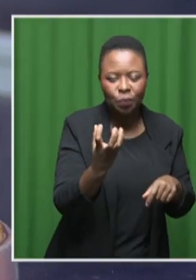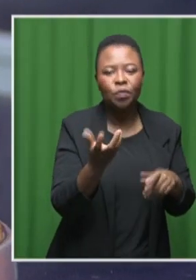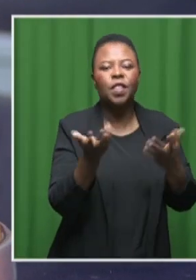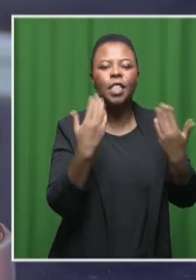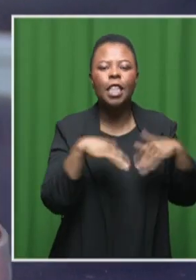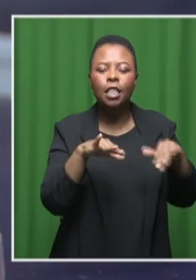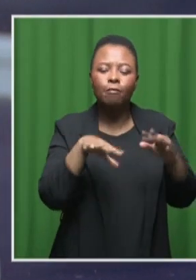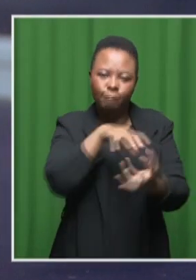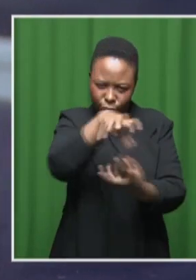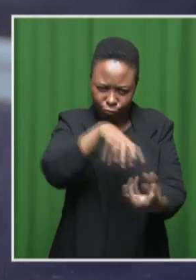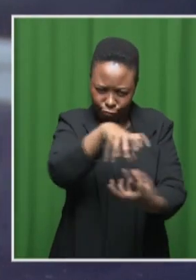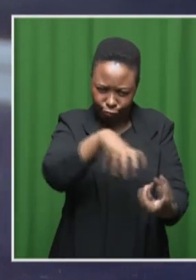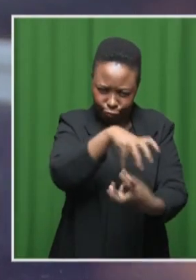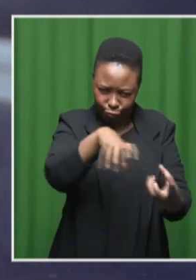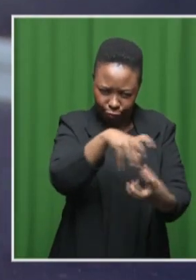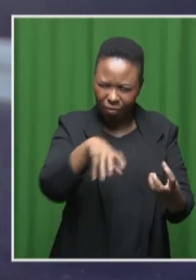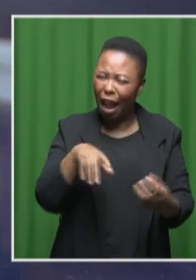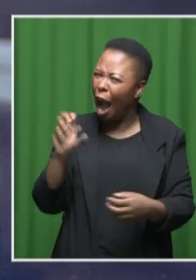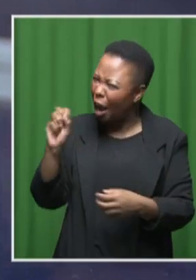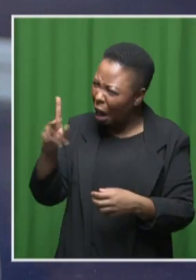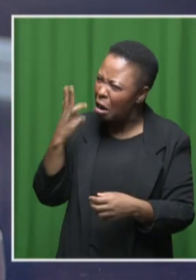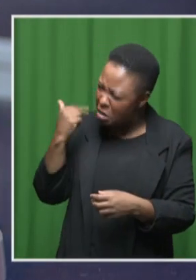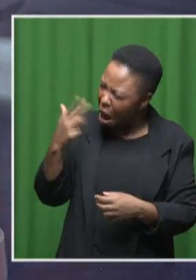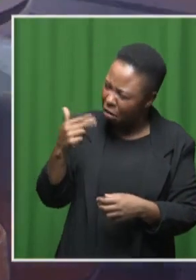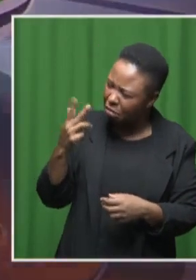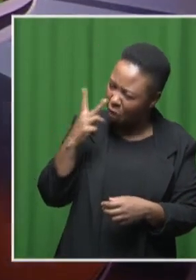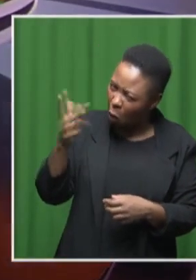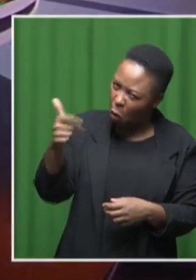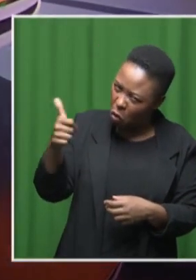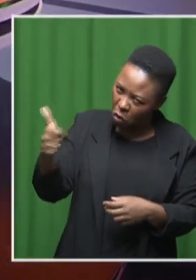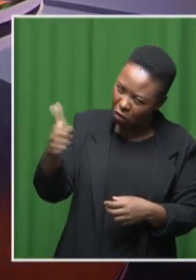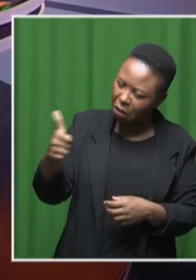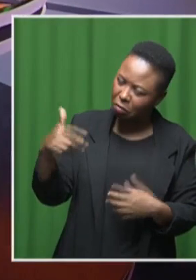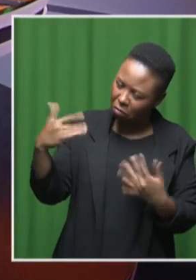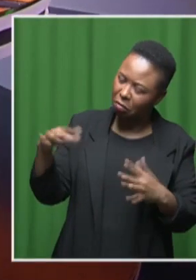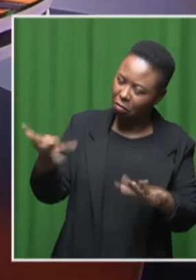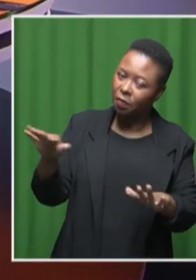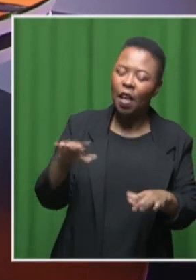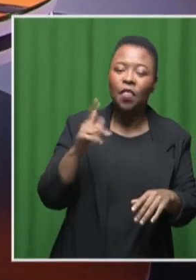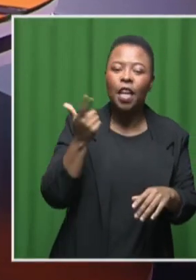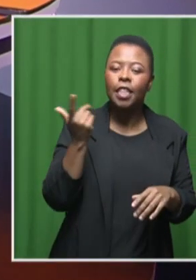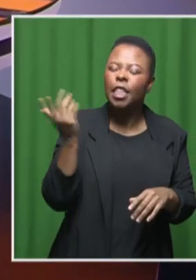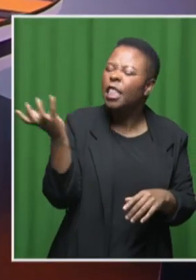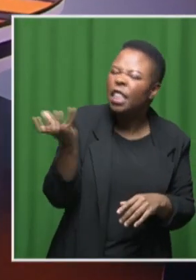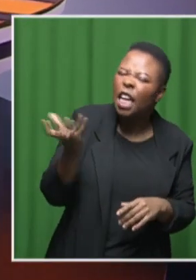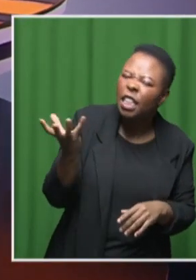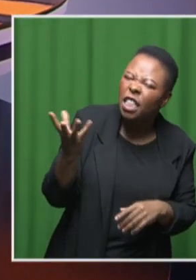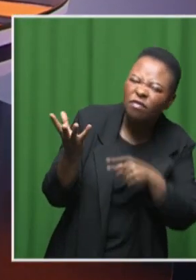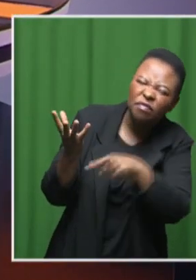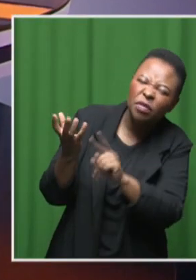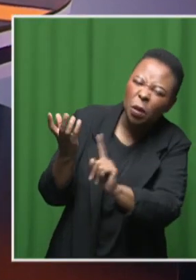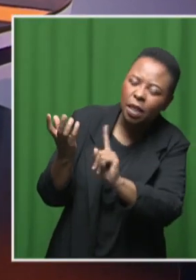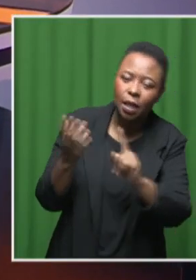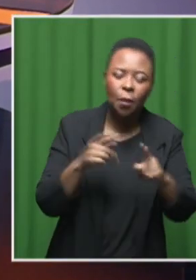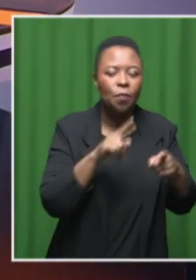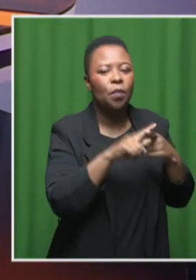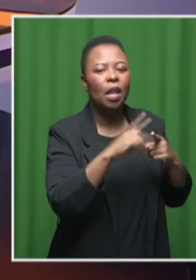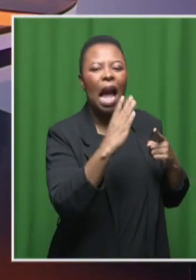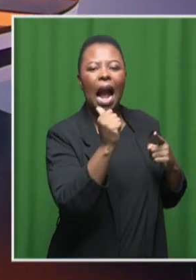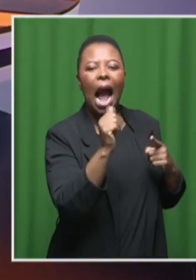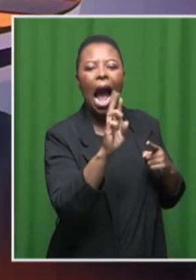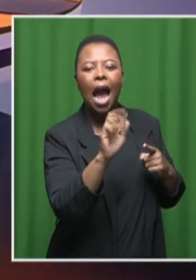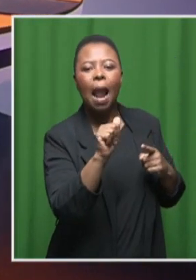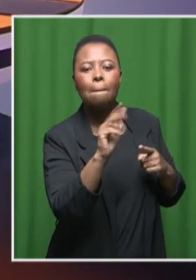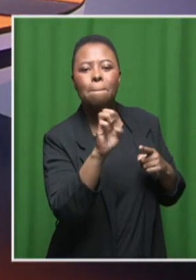end. Okay. Yeah. It does look good. My goodness. And then the dessert, what do you have? This is my caramel